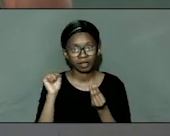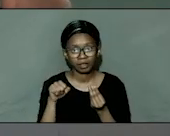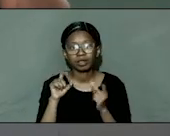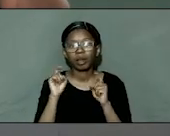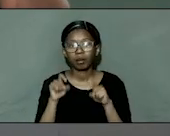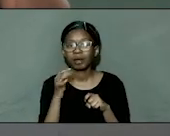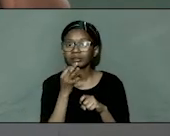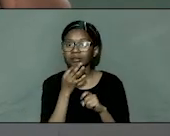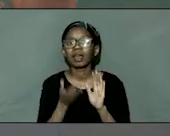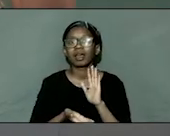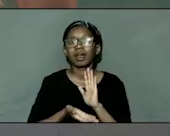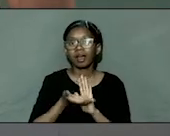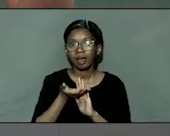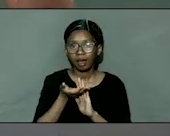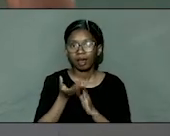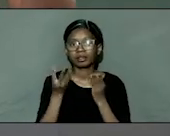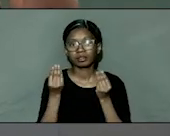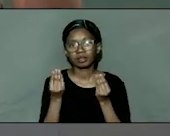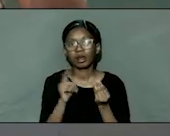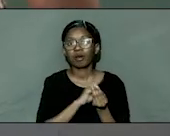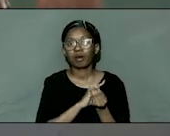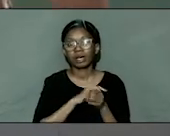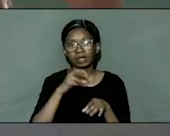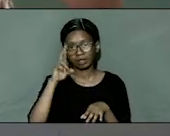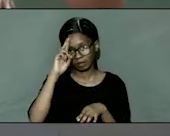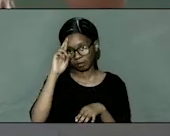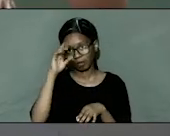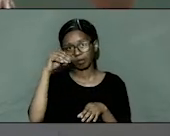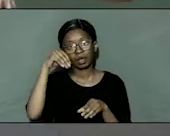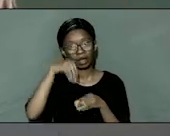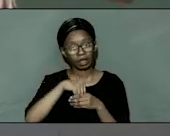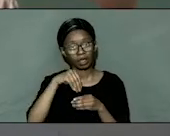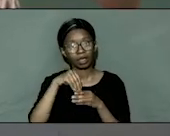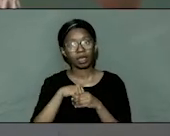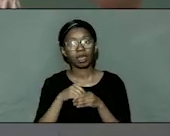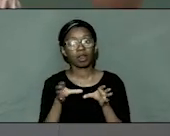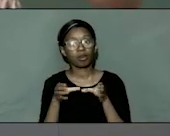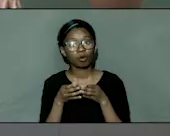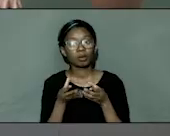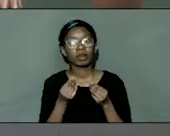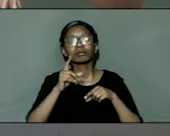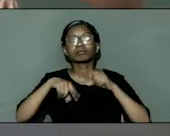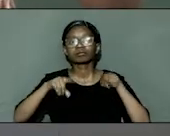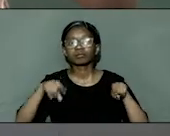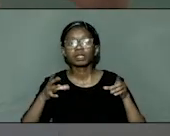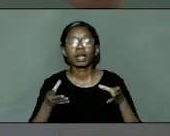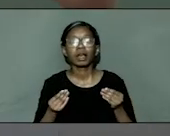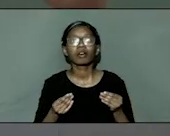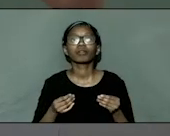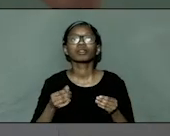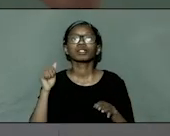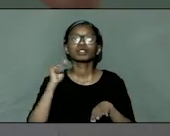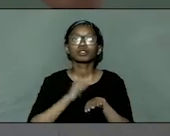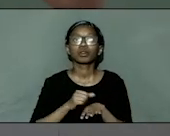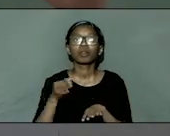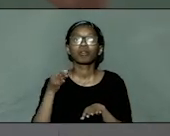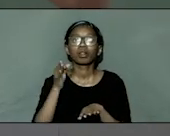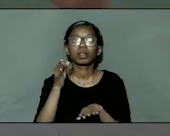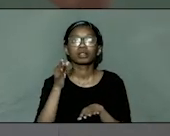population, there is what? There is variation. There are stoneflies without wings, and there are stoneflies